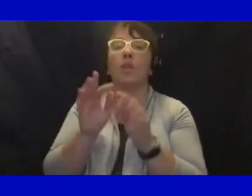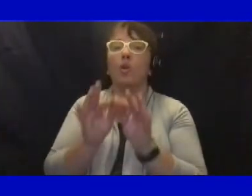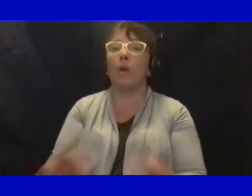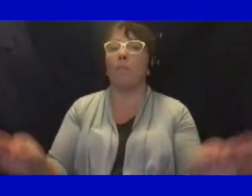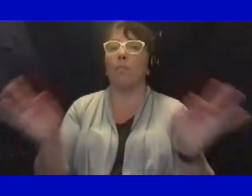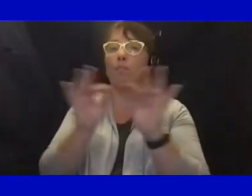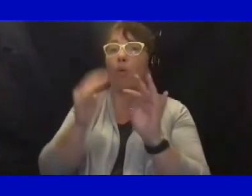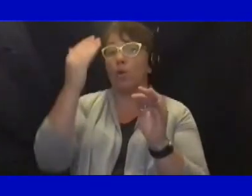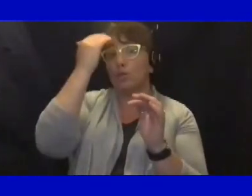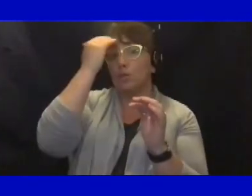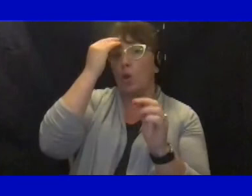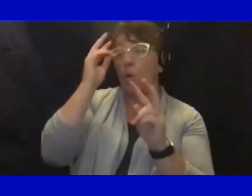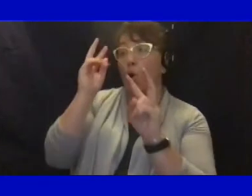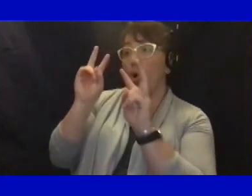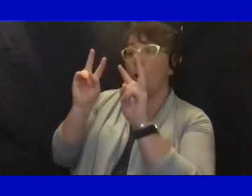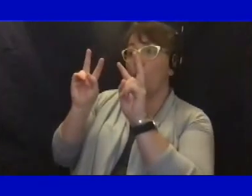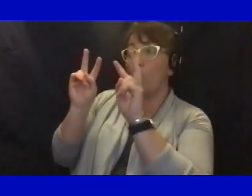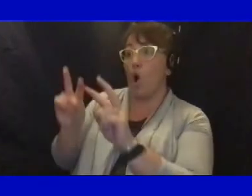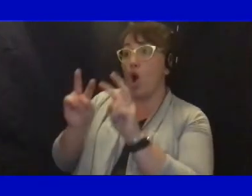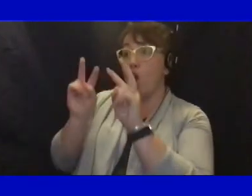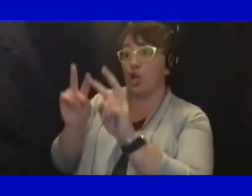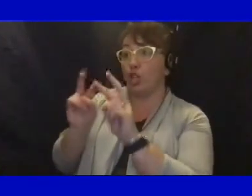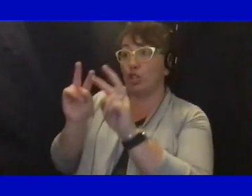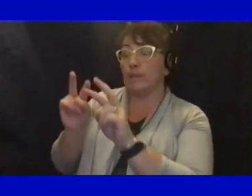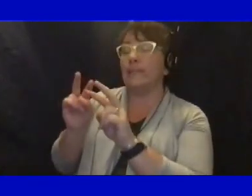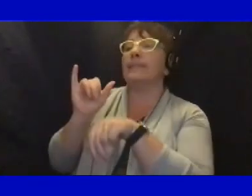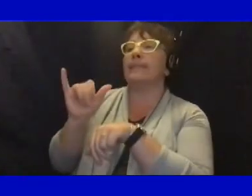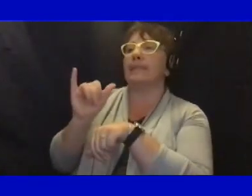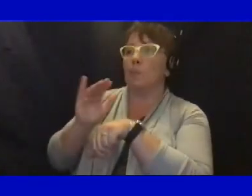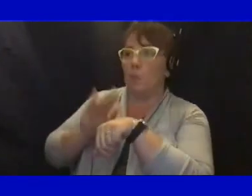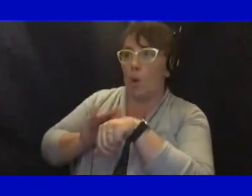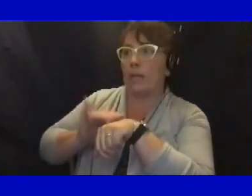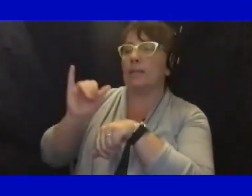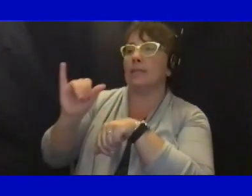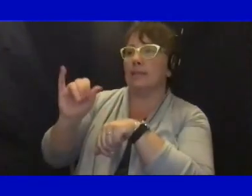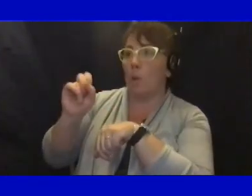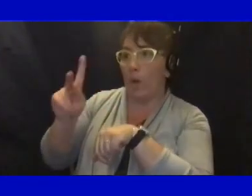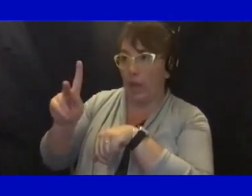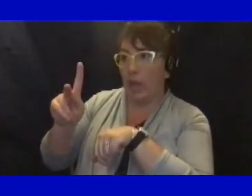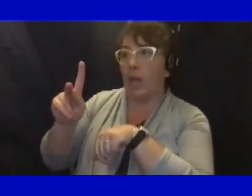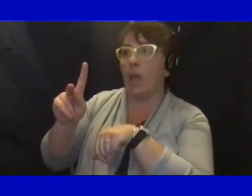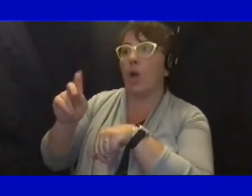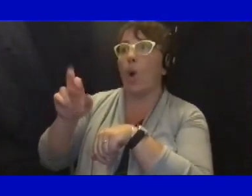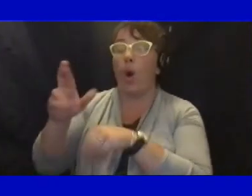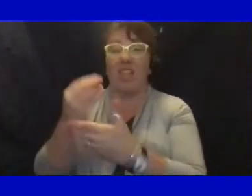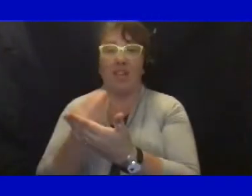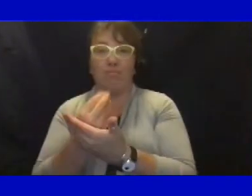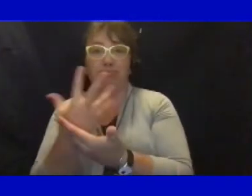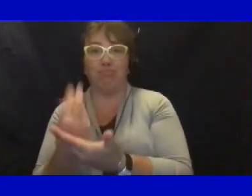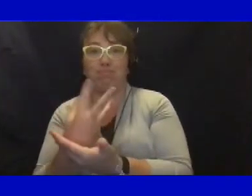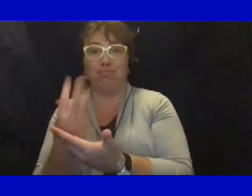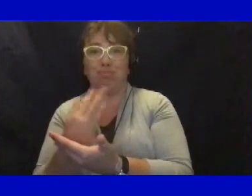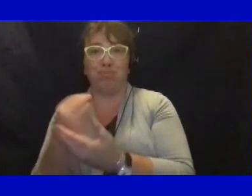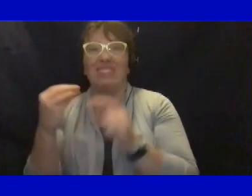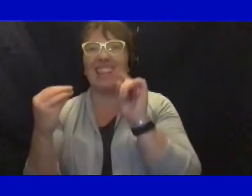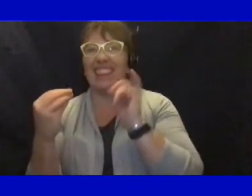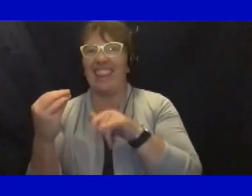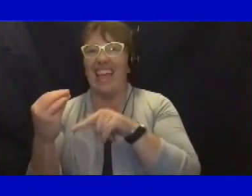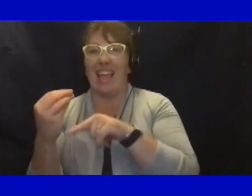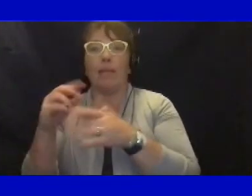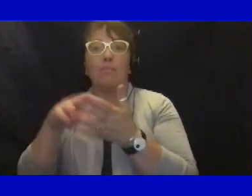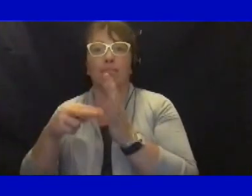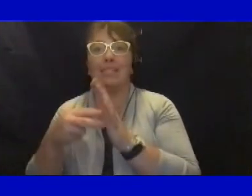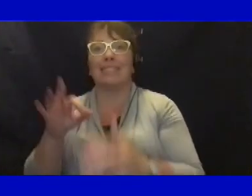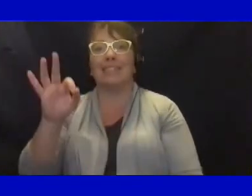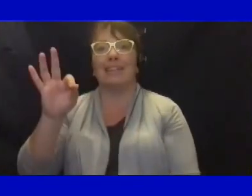the watch gives you significant time to actually do something. Today, now is the time to take care